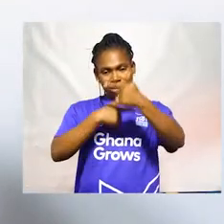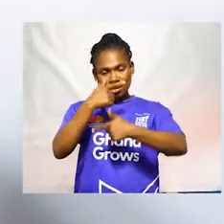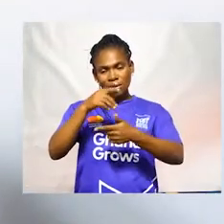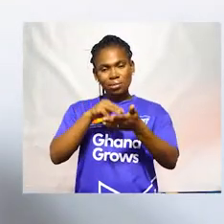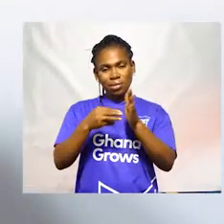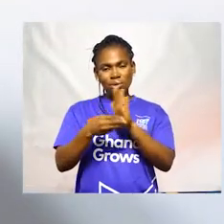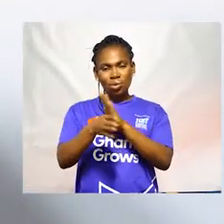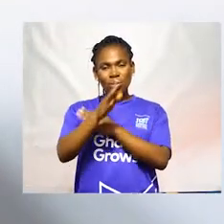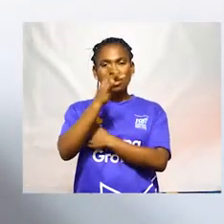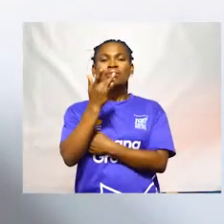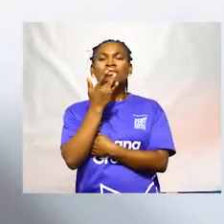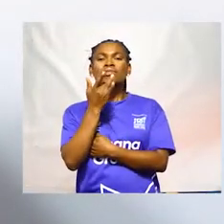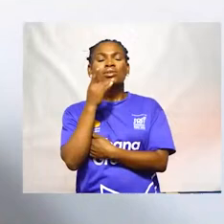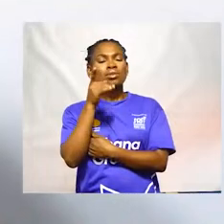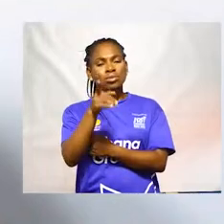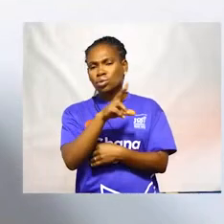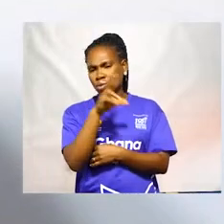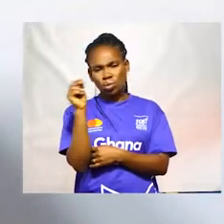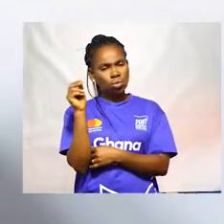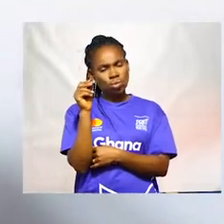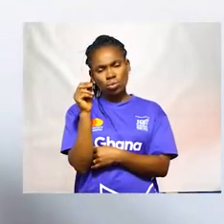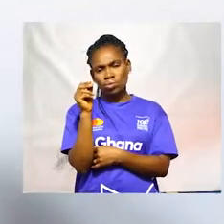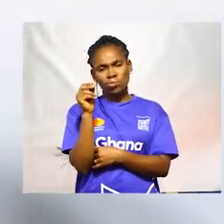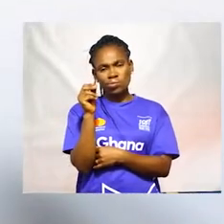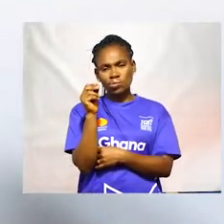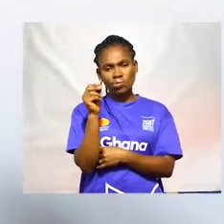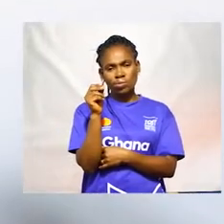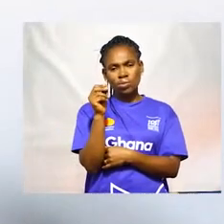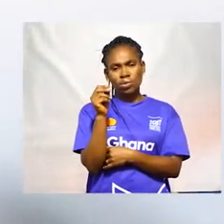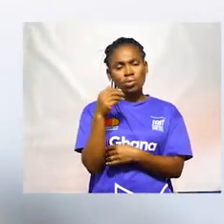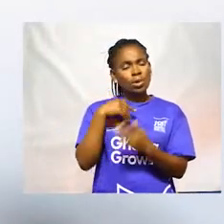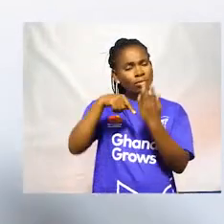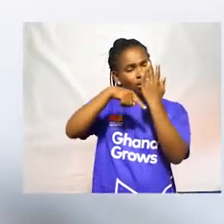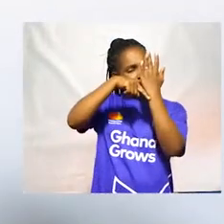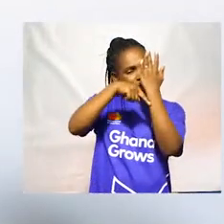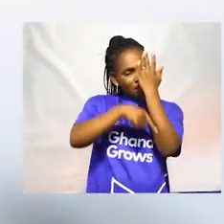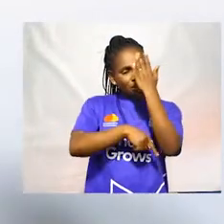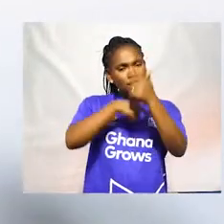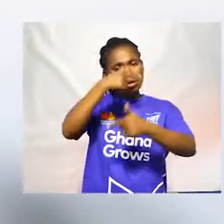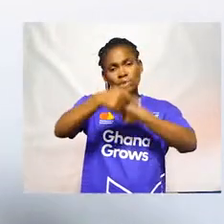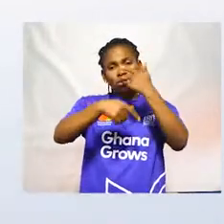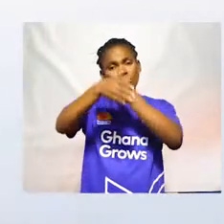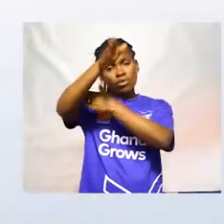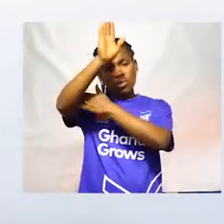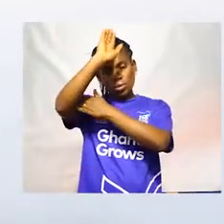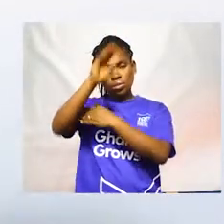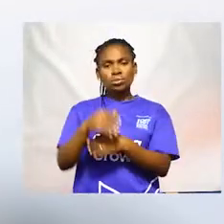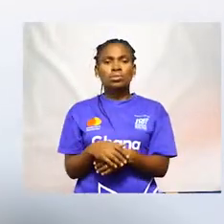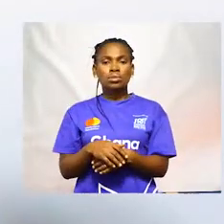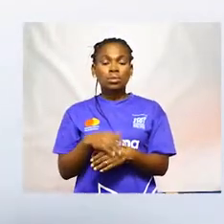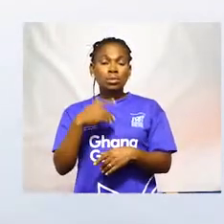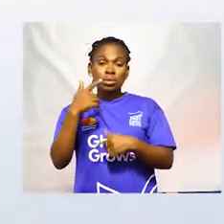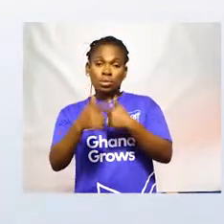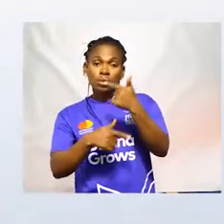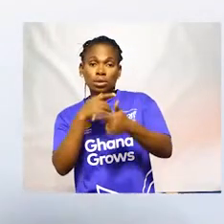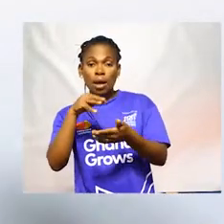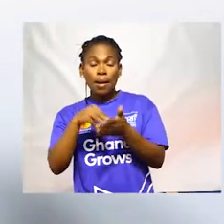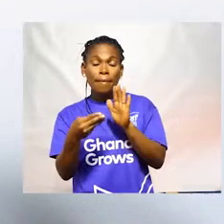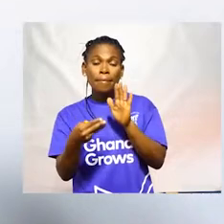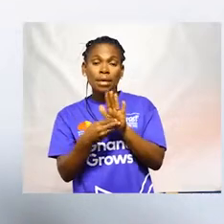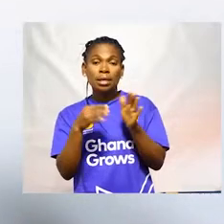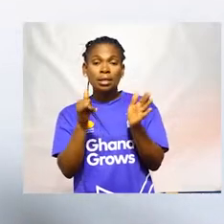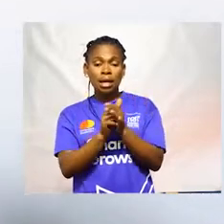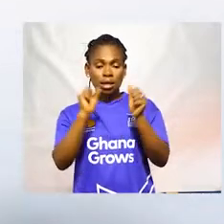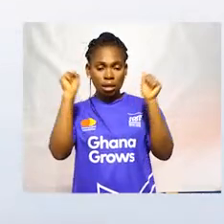favored me. No, but there are depth into the grace of God. The grace of God is also the ability